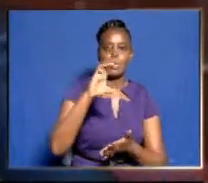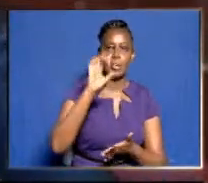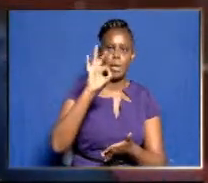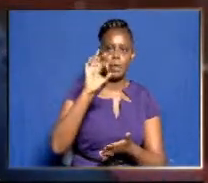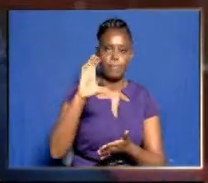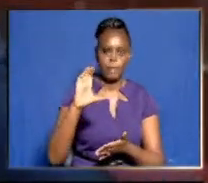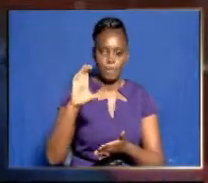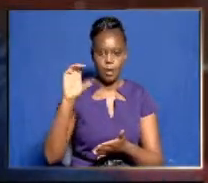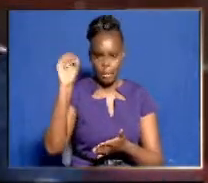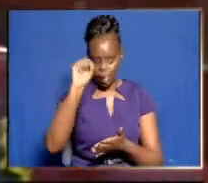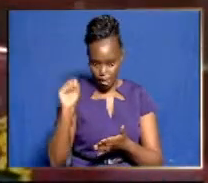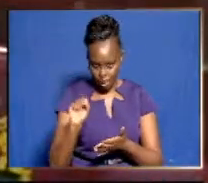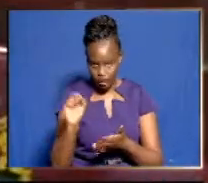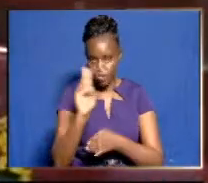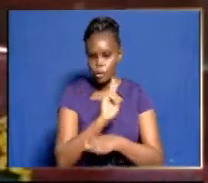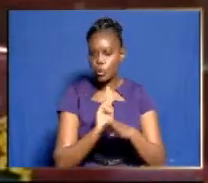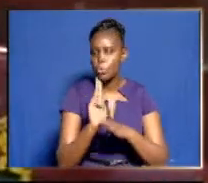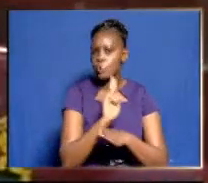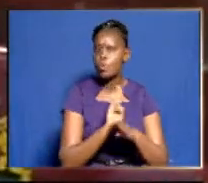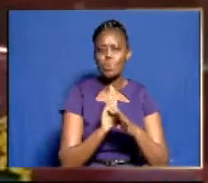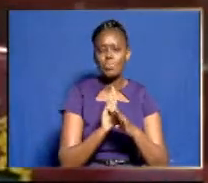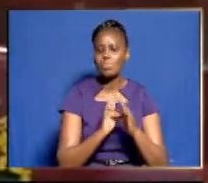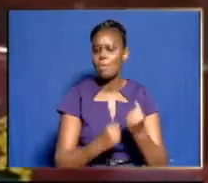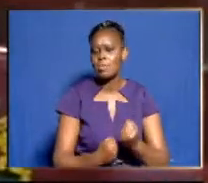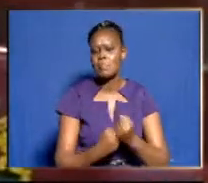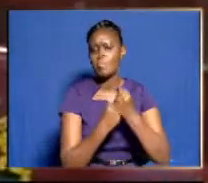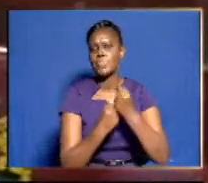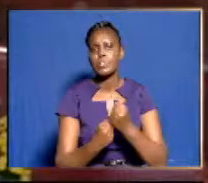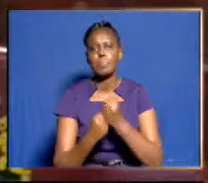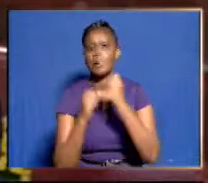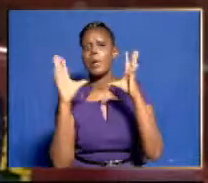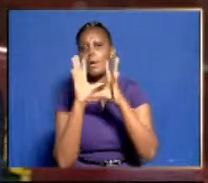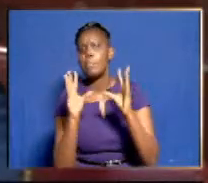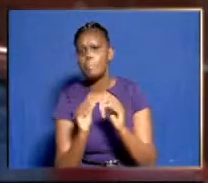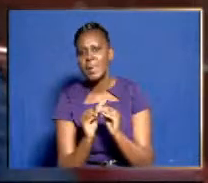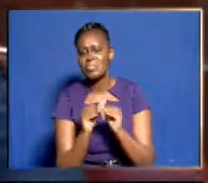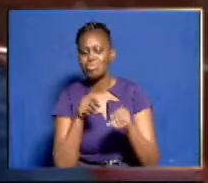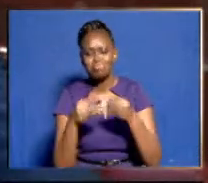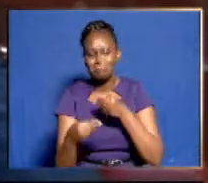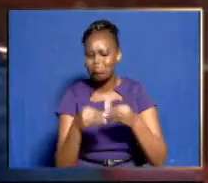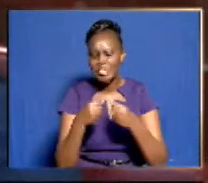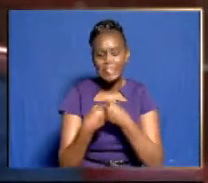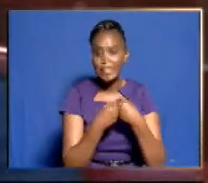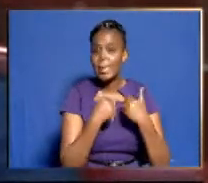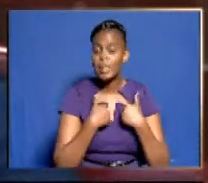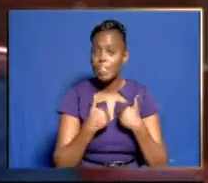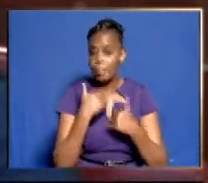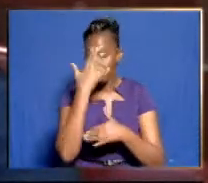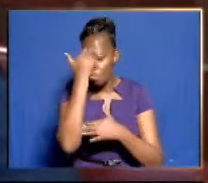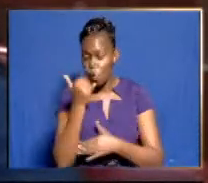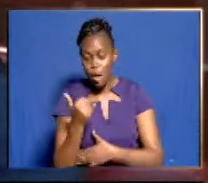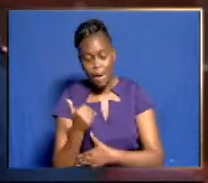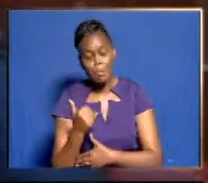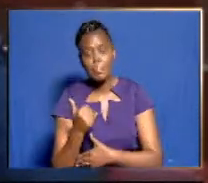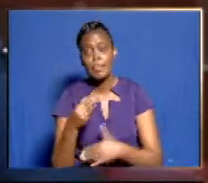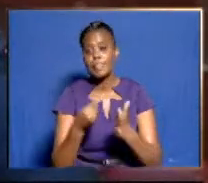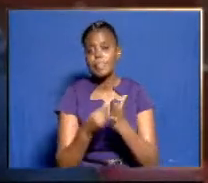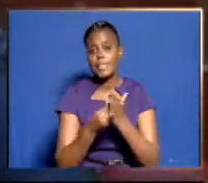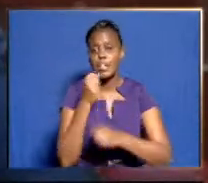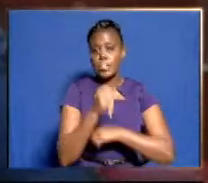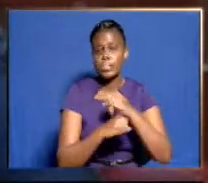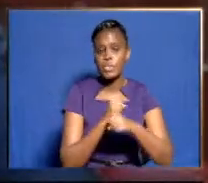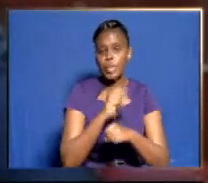expenditure is contributing to a growing budget inflexibility. Honorable Speaker, in the financial year